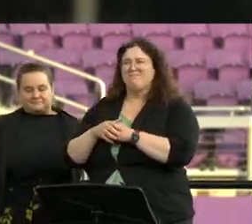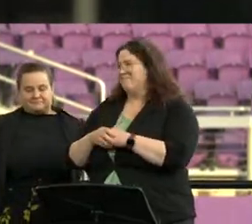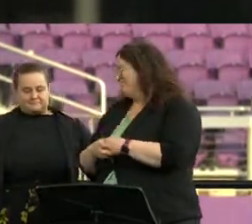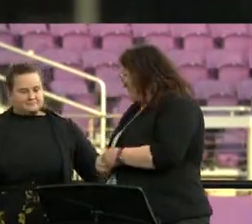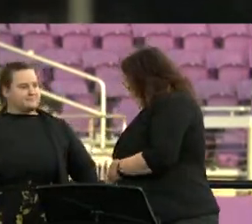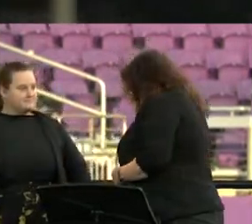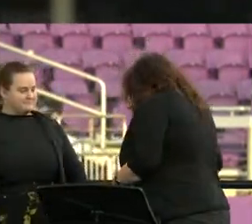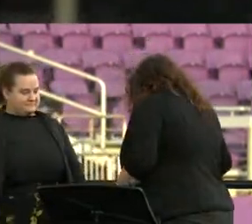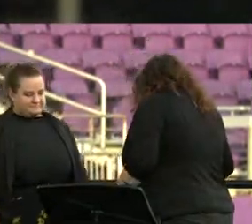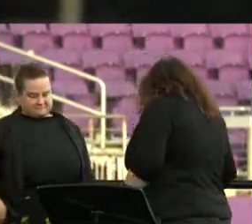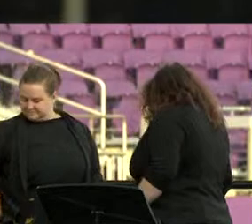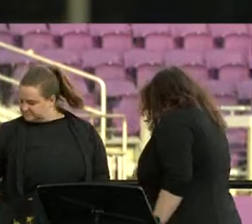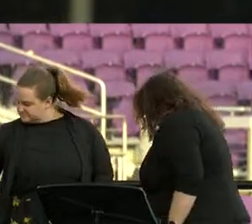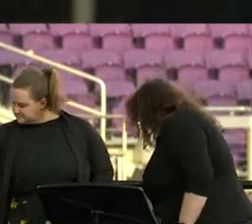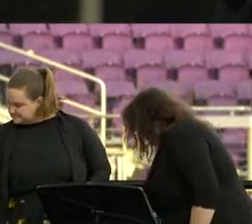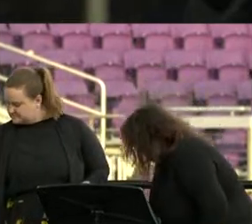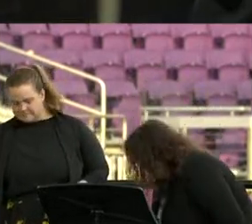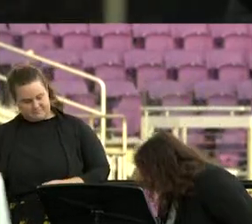Thank you.